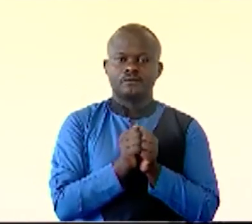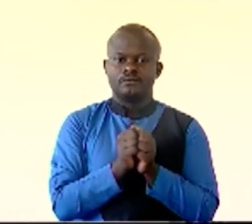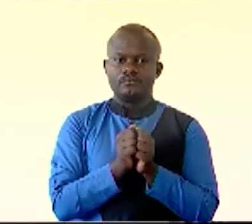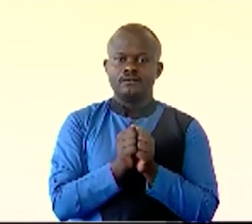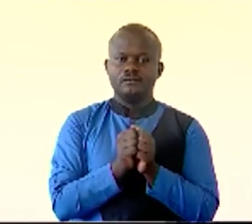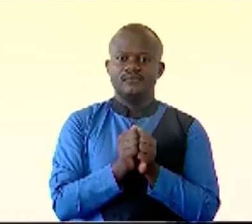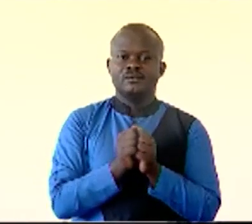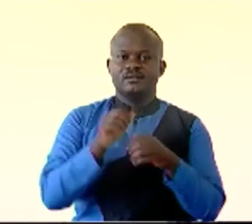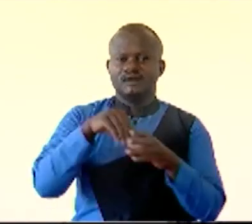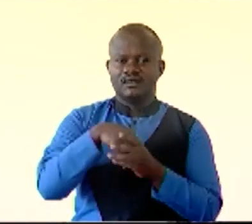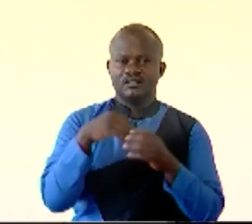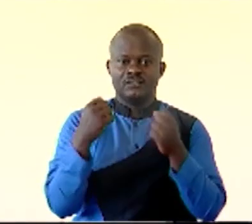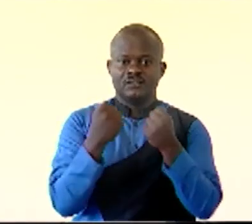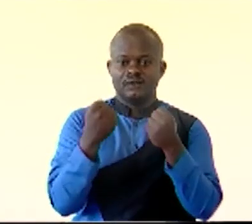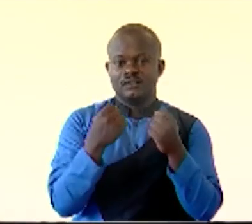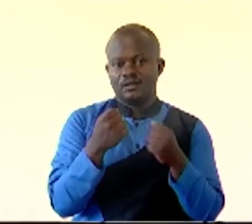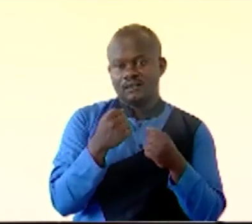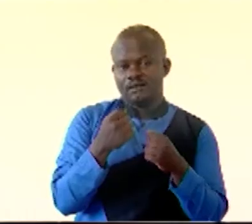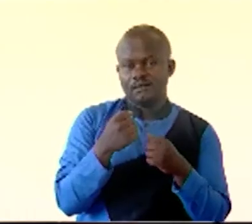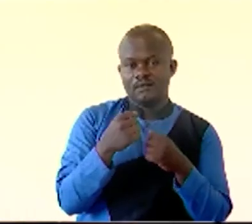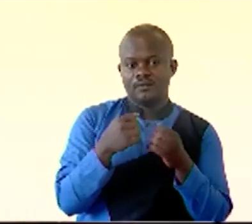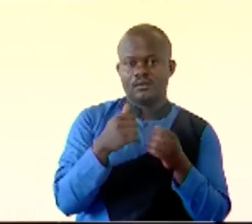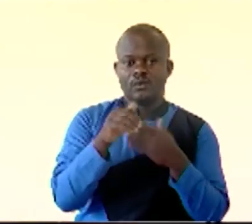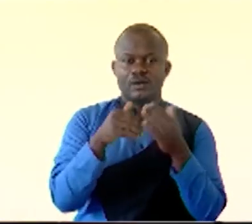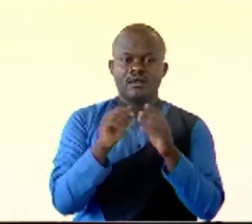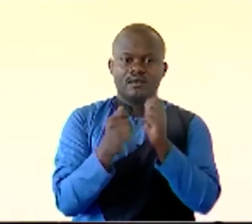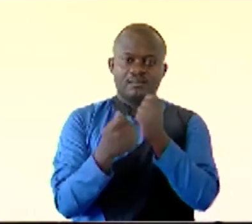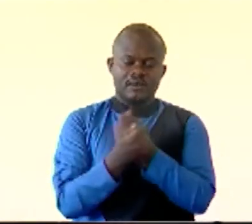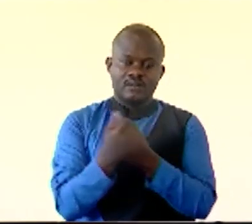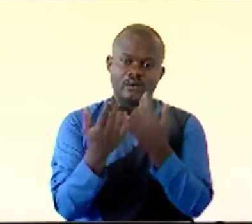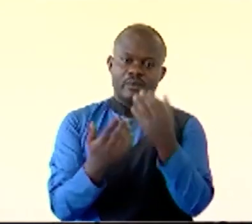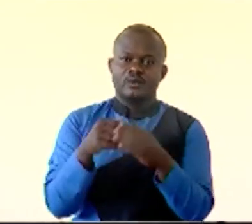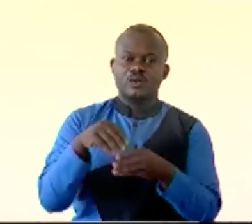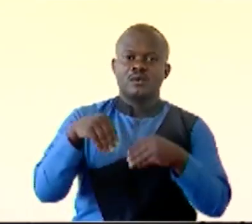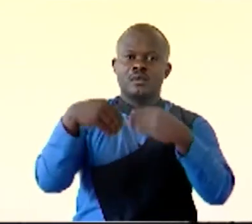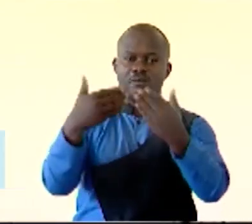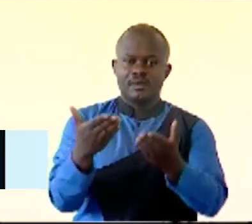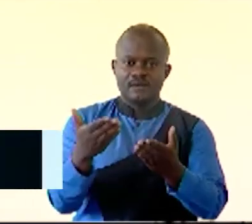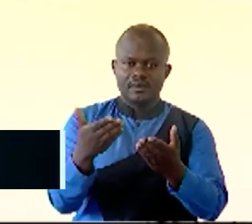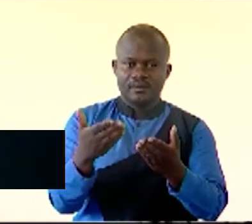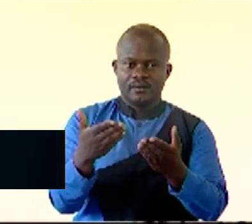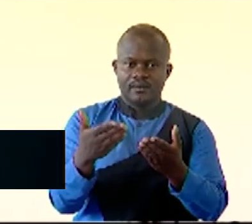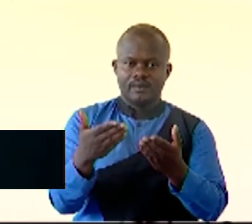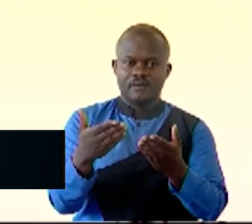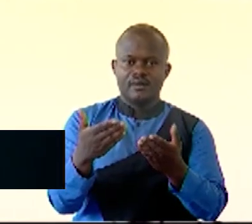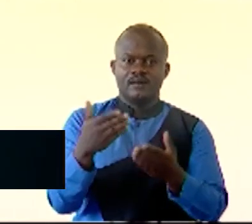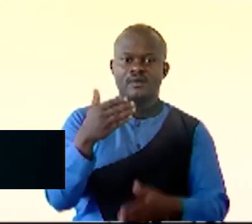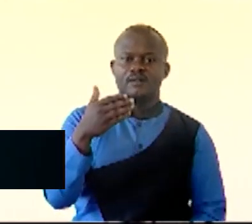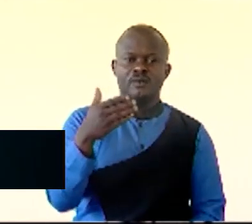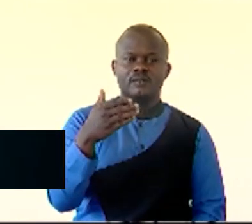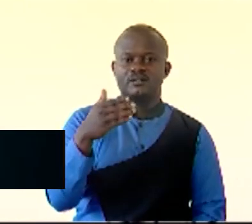in the solid state, which decomposes when heated to produce, it's said, we produce